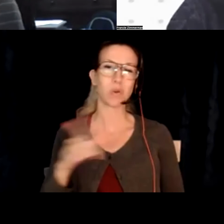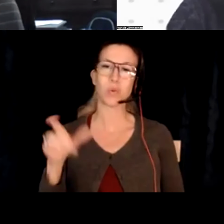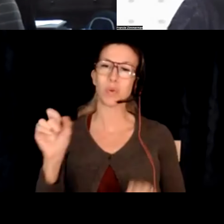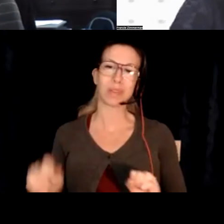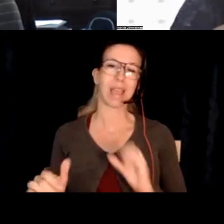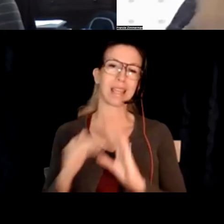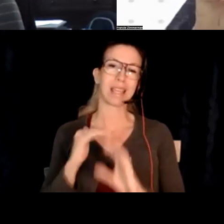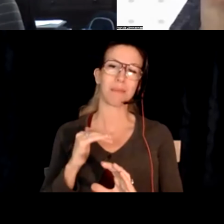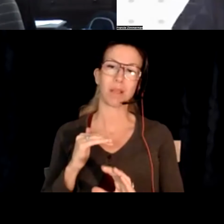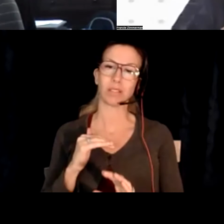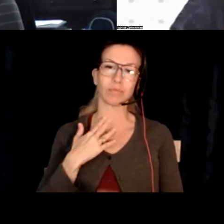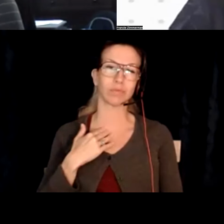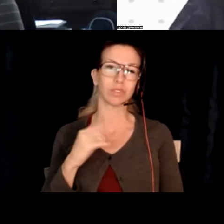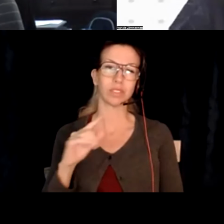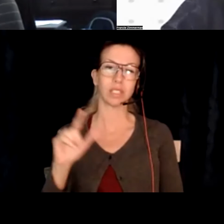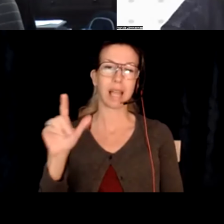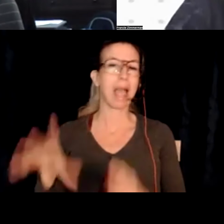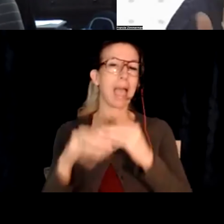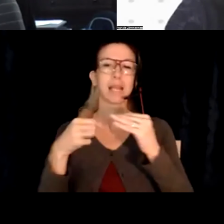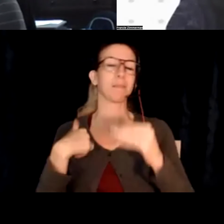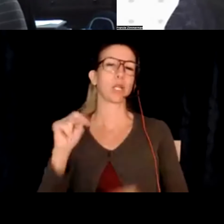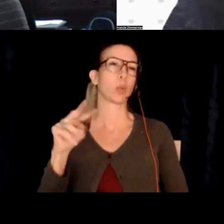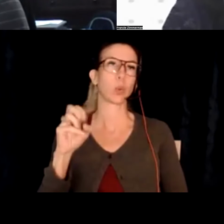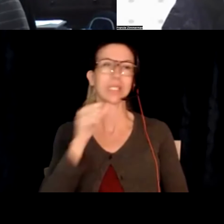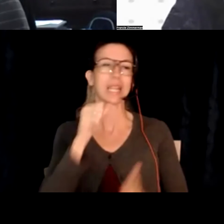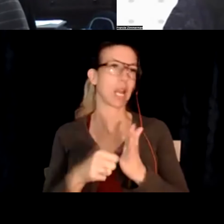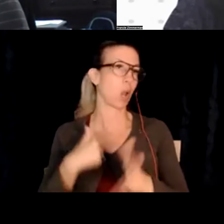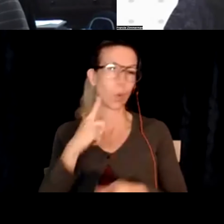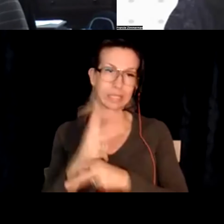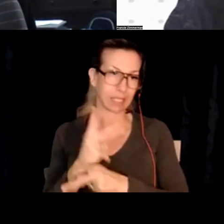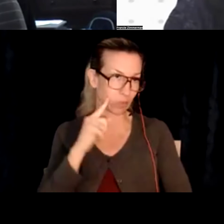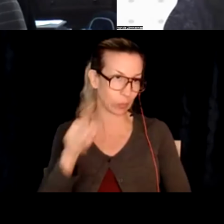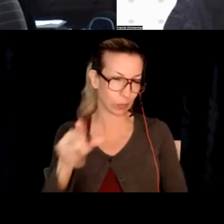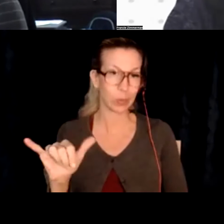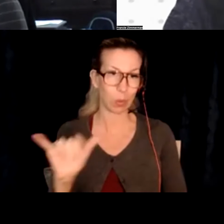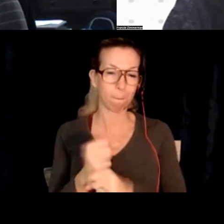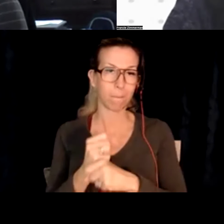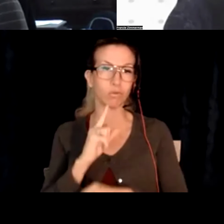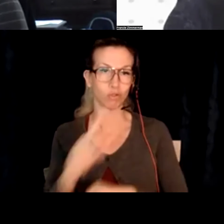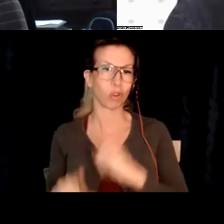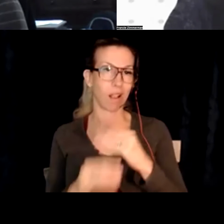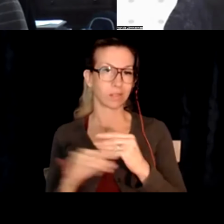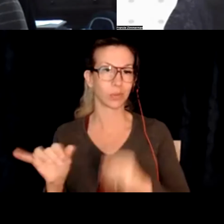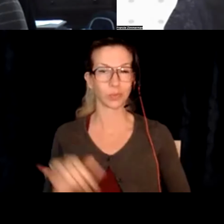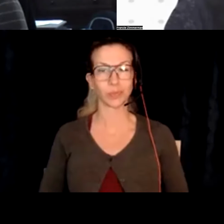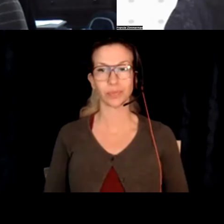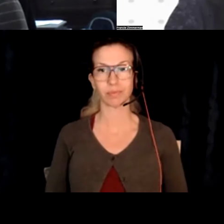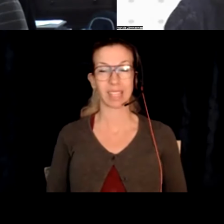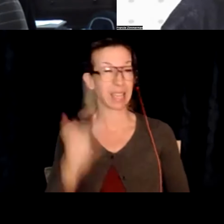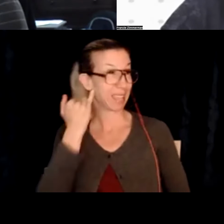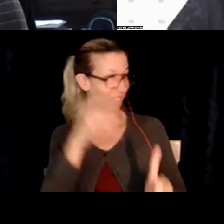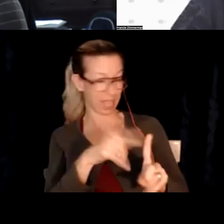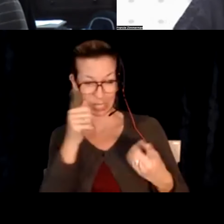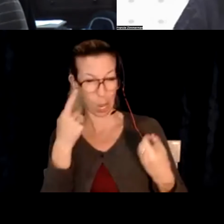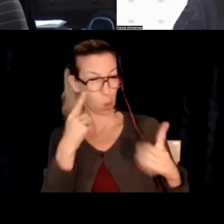saying, you could just say in the subject line, add me to the newsletter list, and we'll make sure you get that addition done. So if it's not working for you,